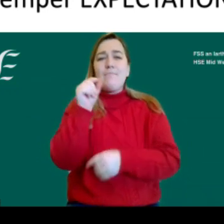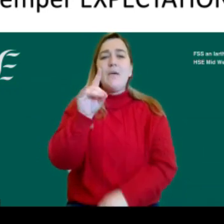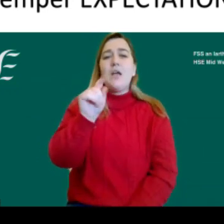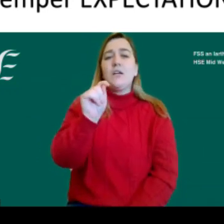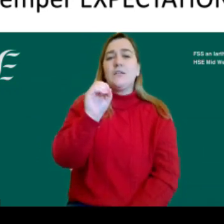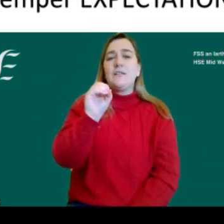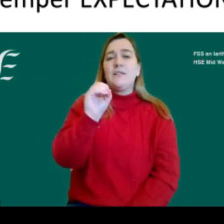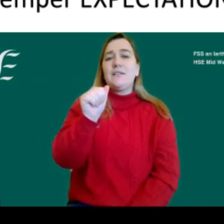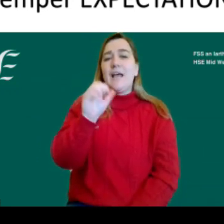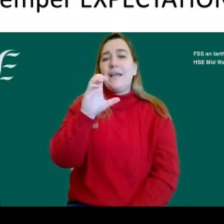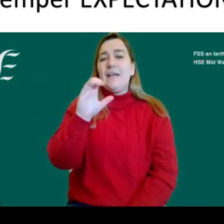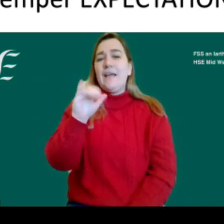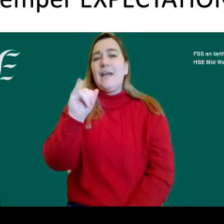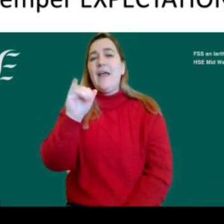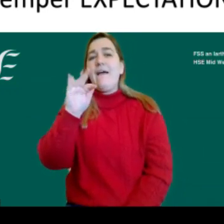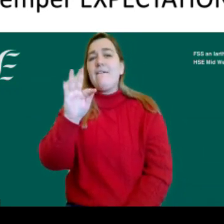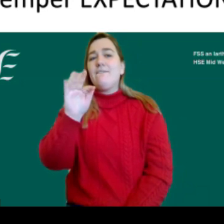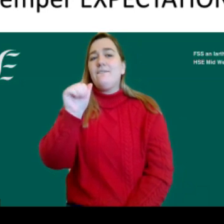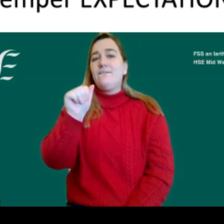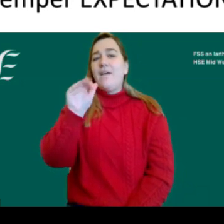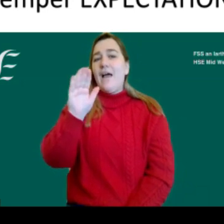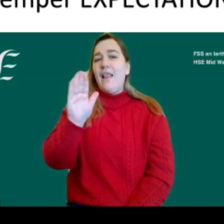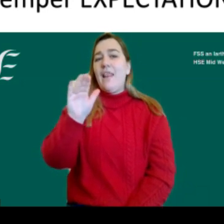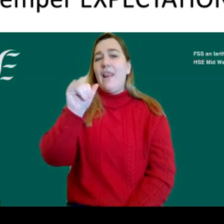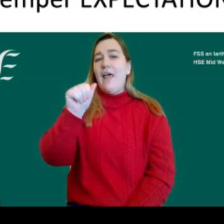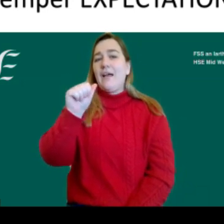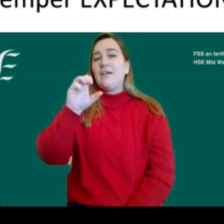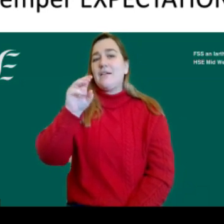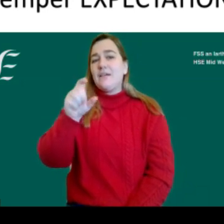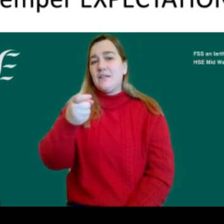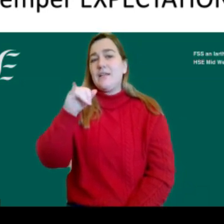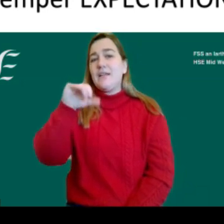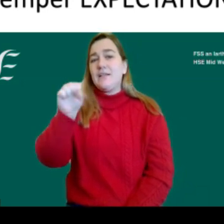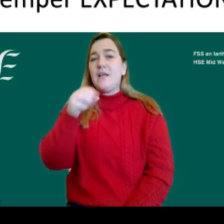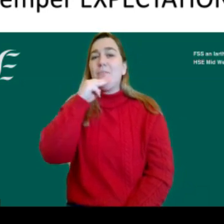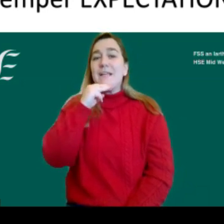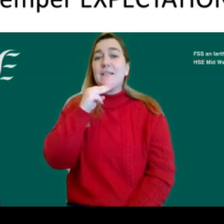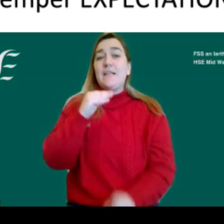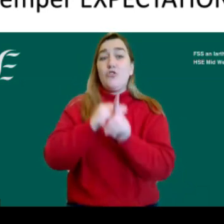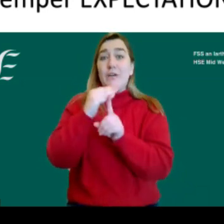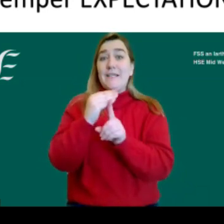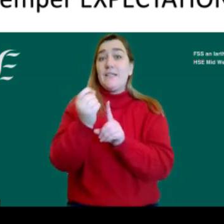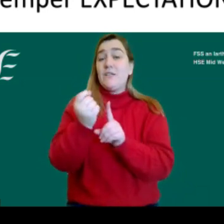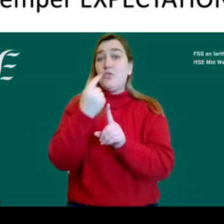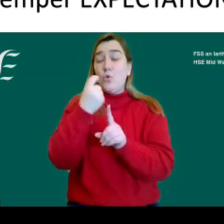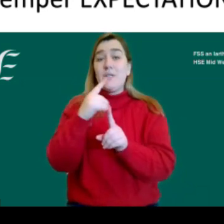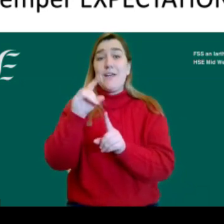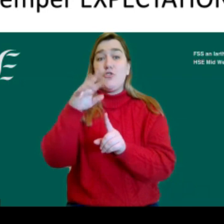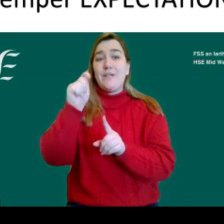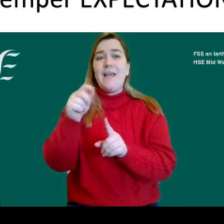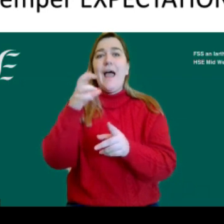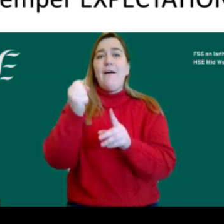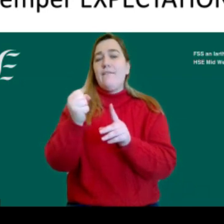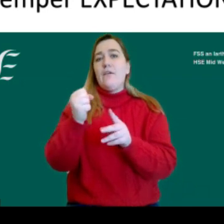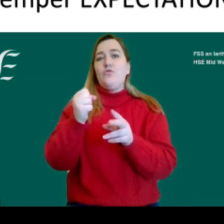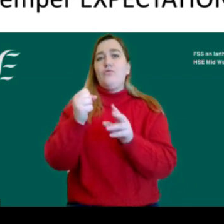push it up high, you actually sometimes end up getting rebound kind of menopause symptoms. And to get them better, you actually have to take them completely off the hormone for